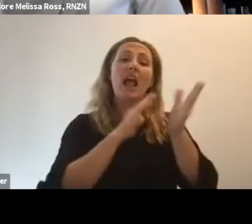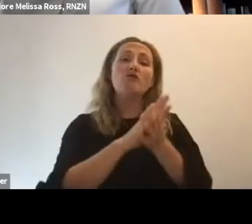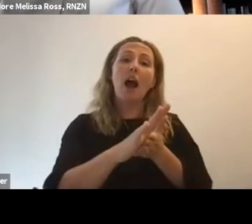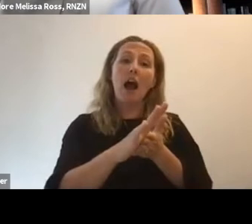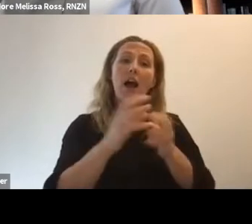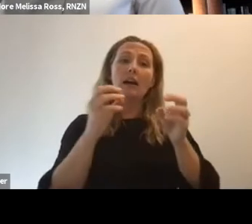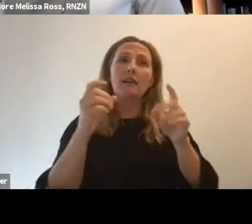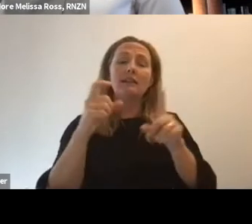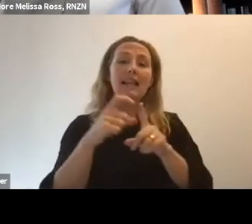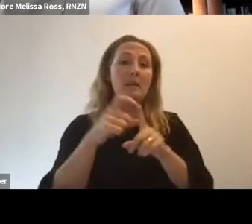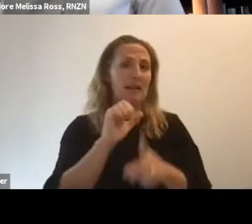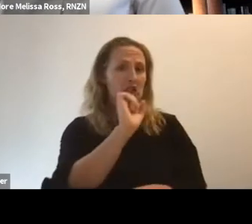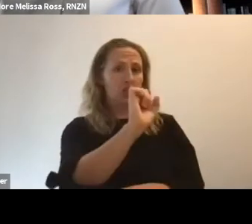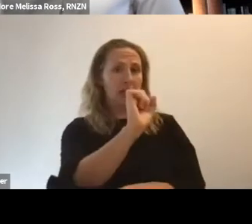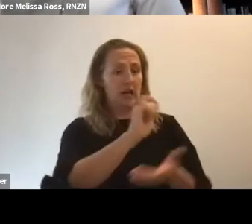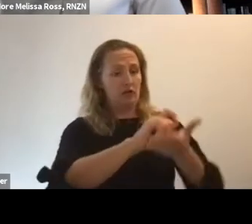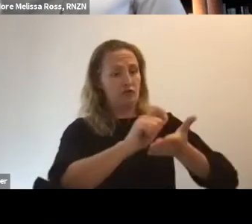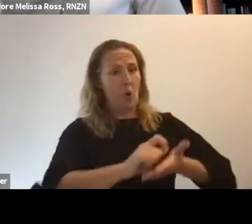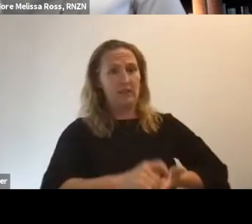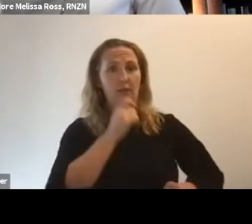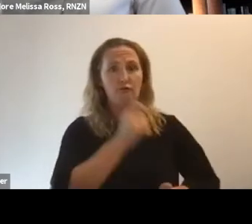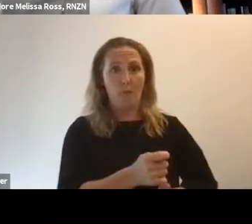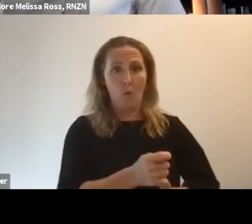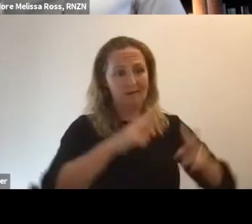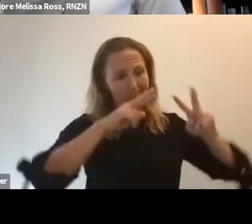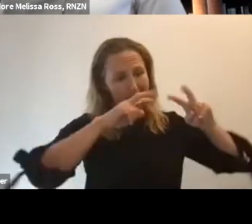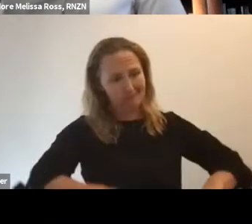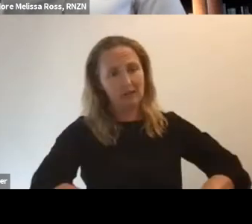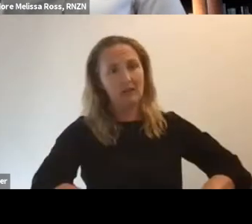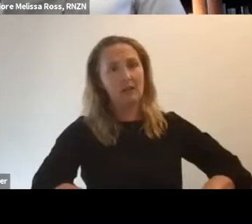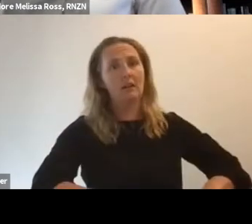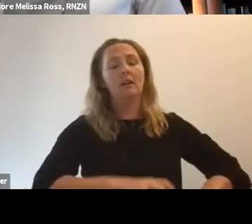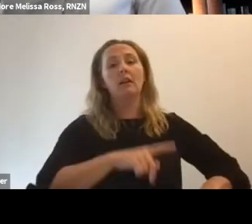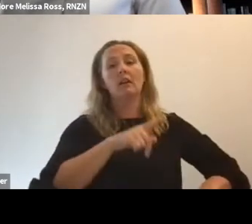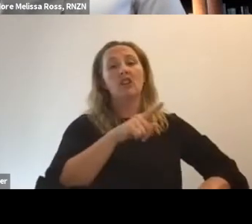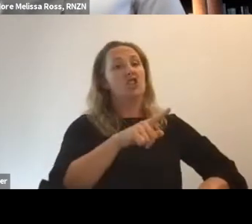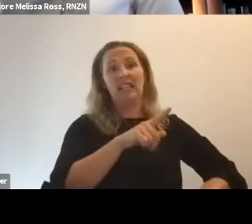it, she did exactly what we thought, which was to